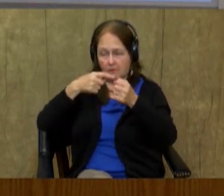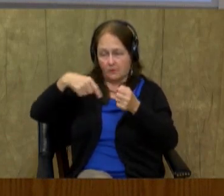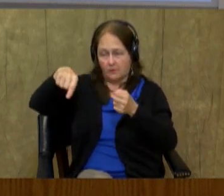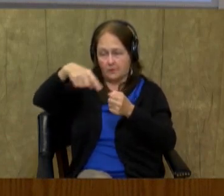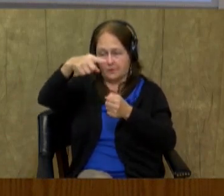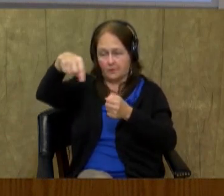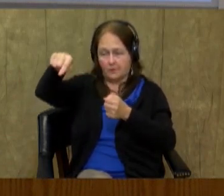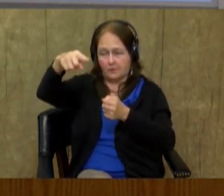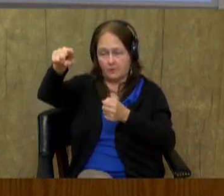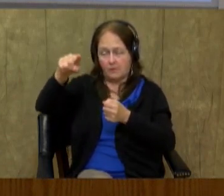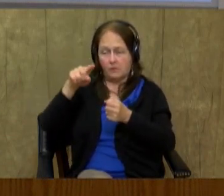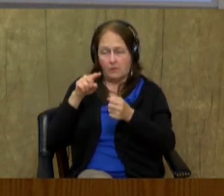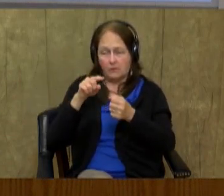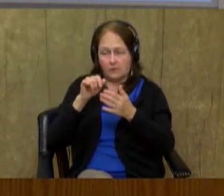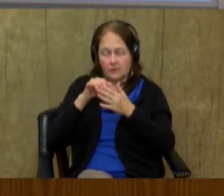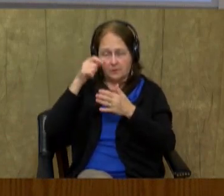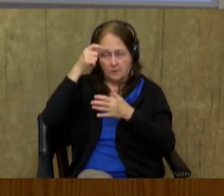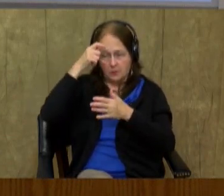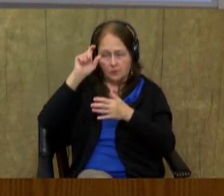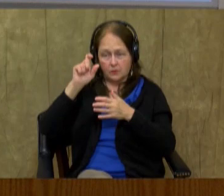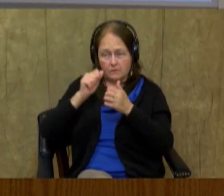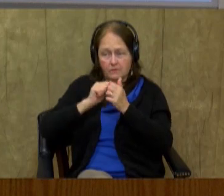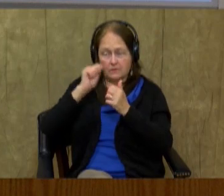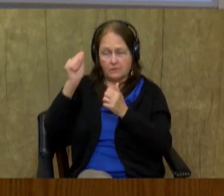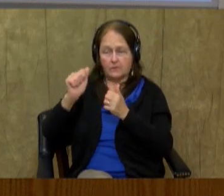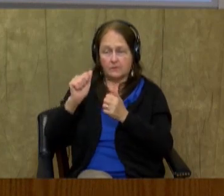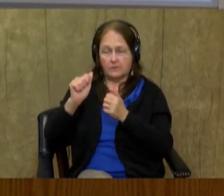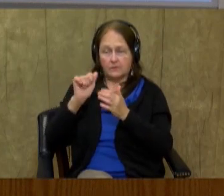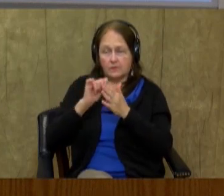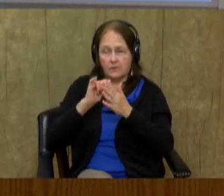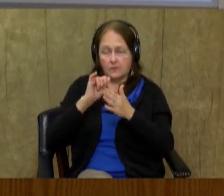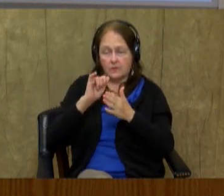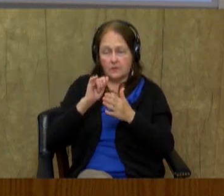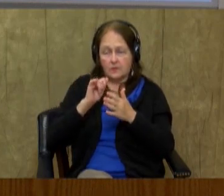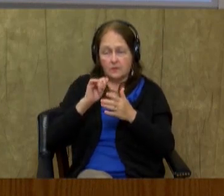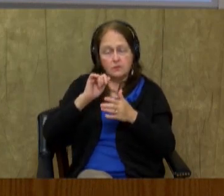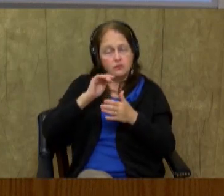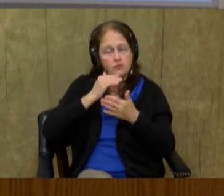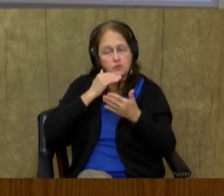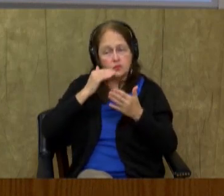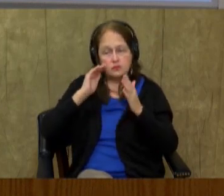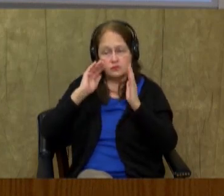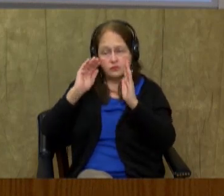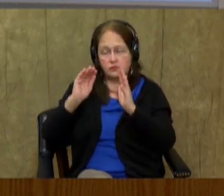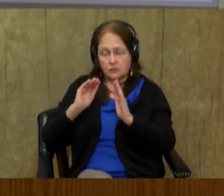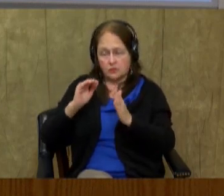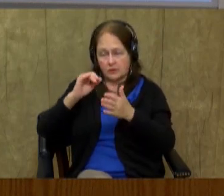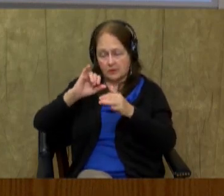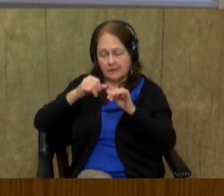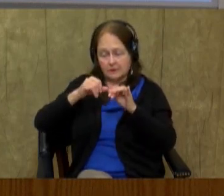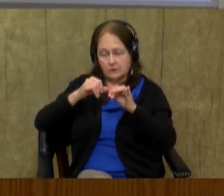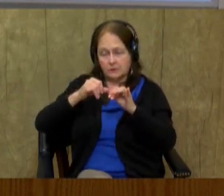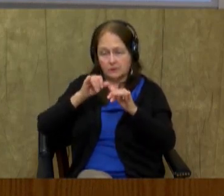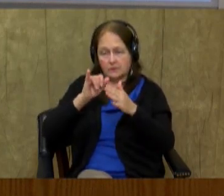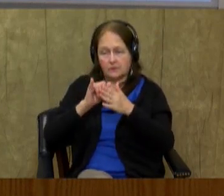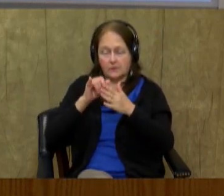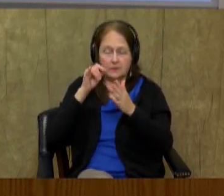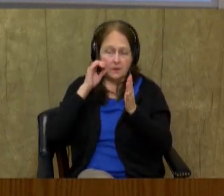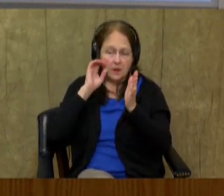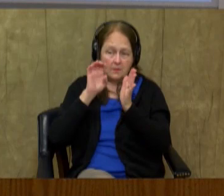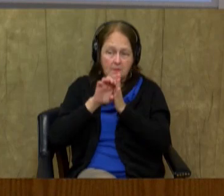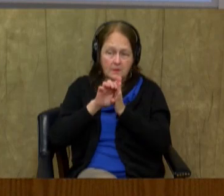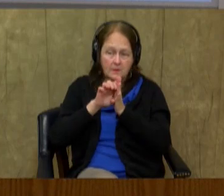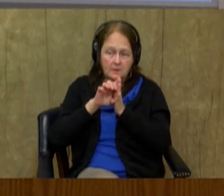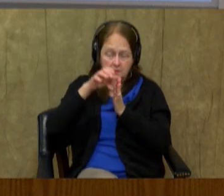they could explore farther. So the Lunar Buggy was also a major feat of engineering. This picture of